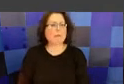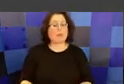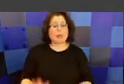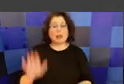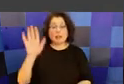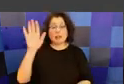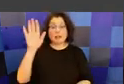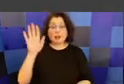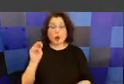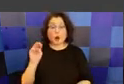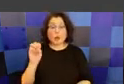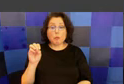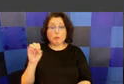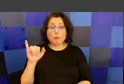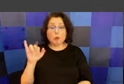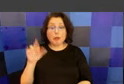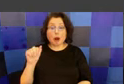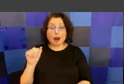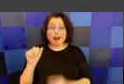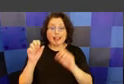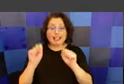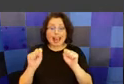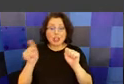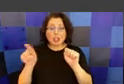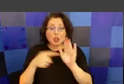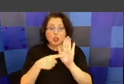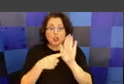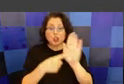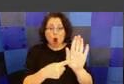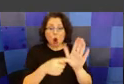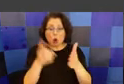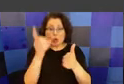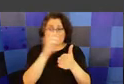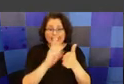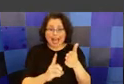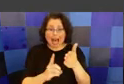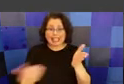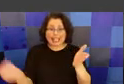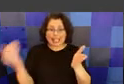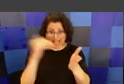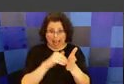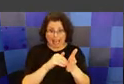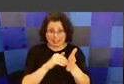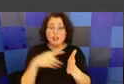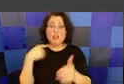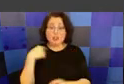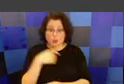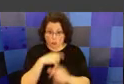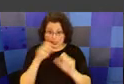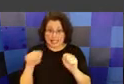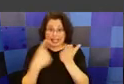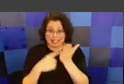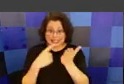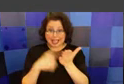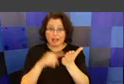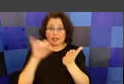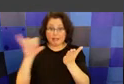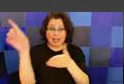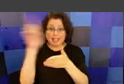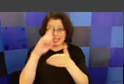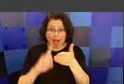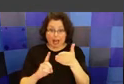Moira, could you put the diagram back up on the screen so that we could know what we're talking about? Yes,